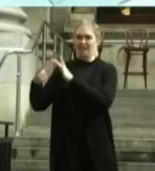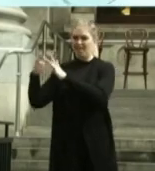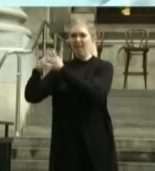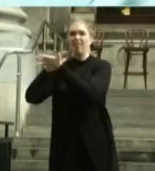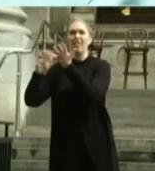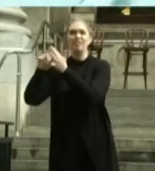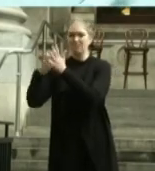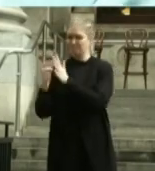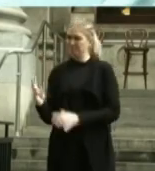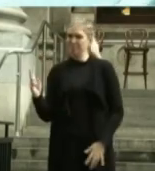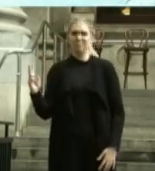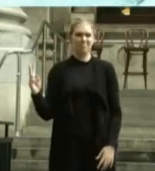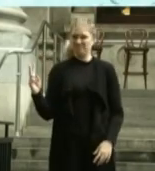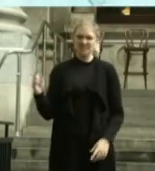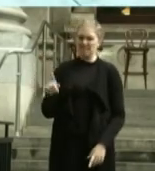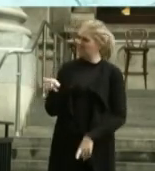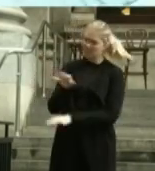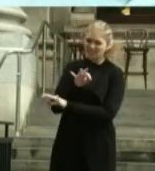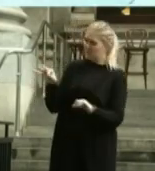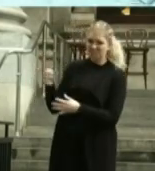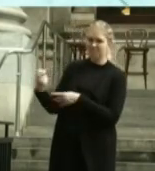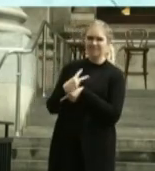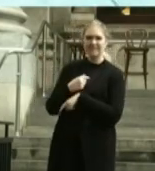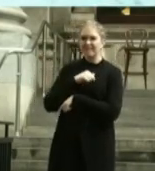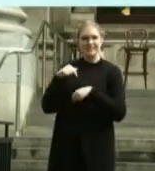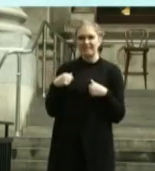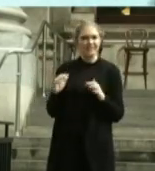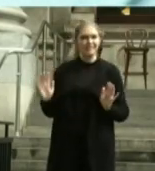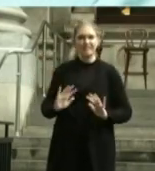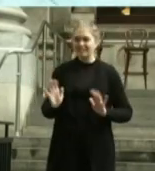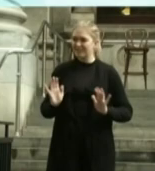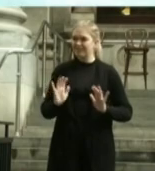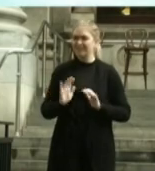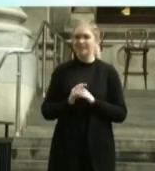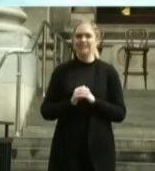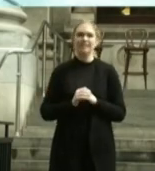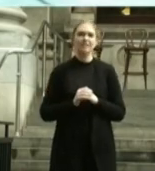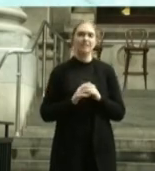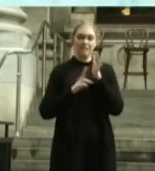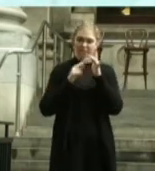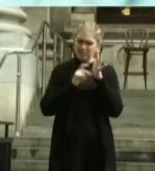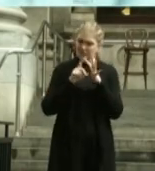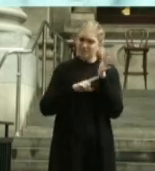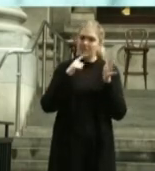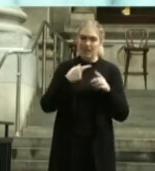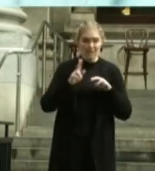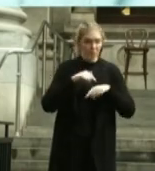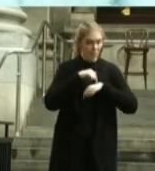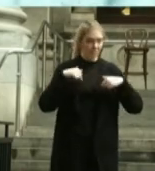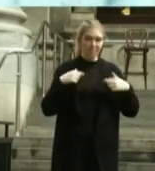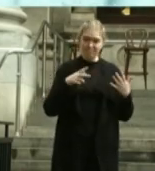thunder. You don't stand a chance in the cinder snow. Vincent said, if we